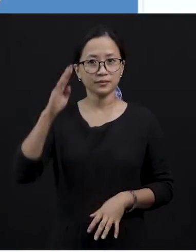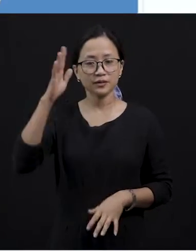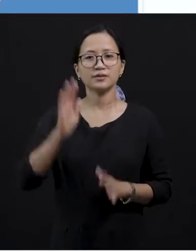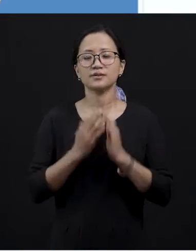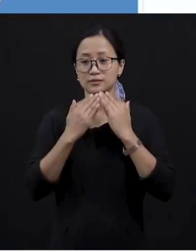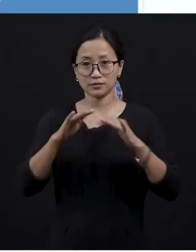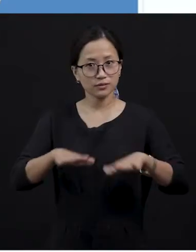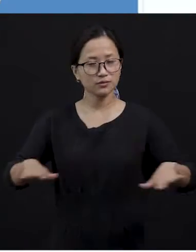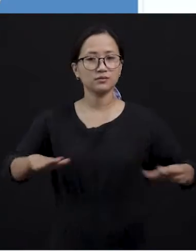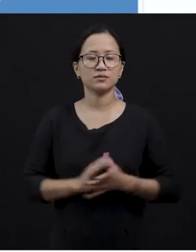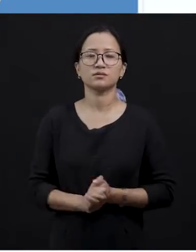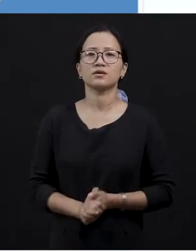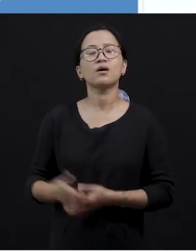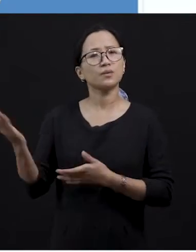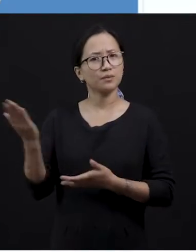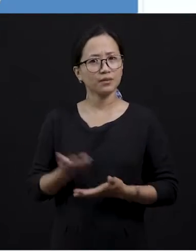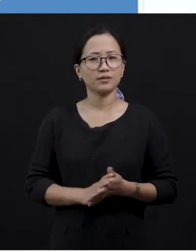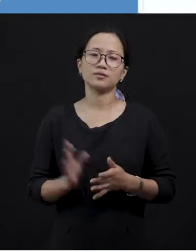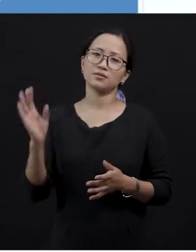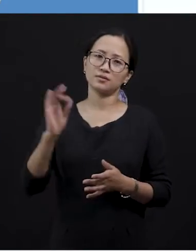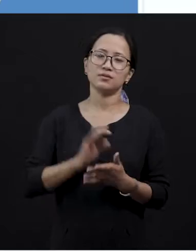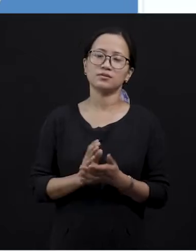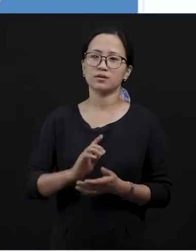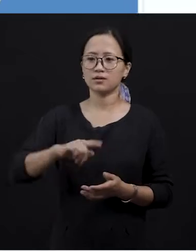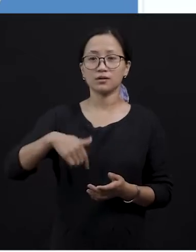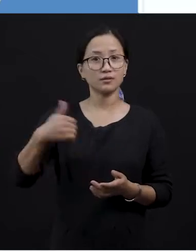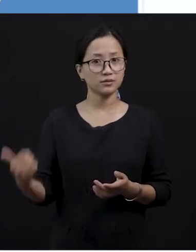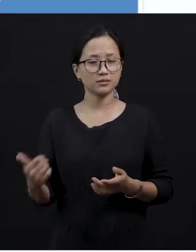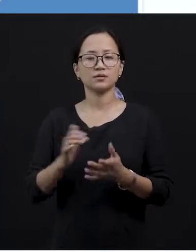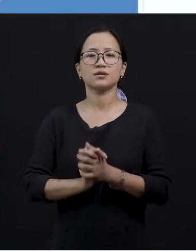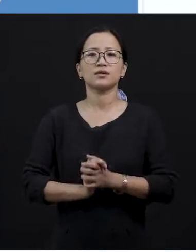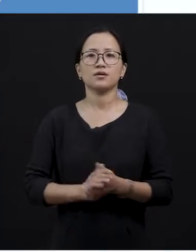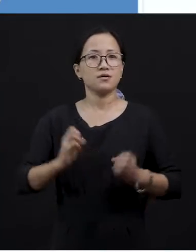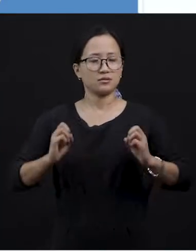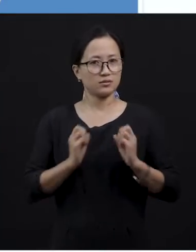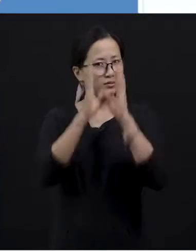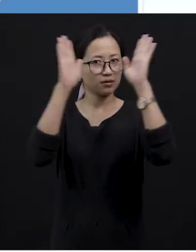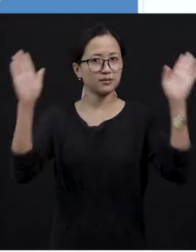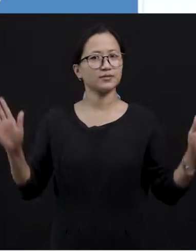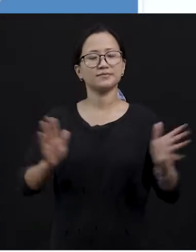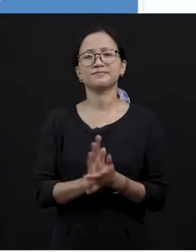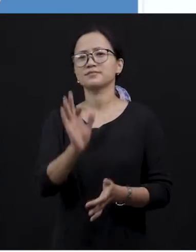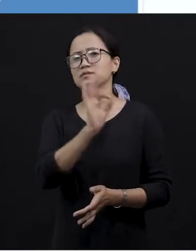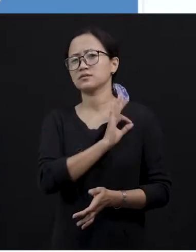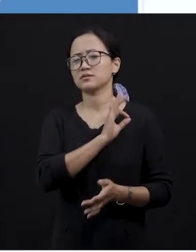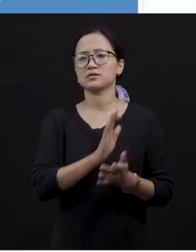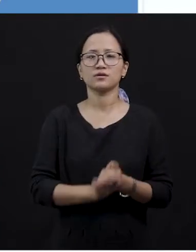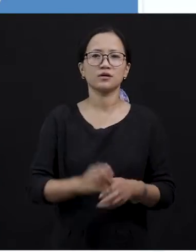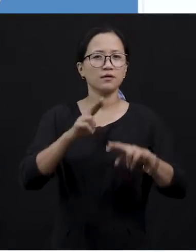Hello students, we're back again for another what? Another exciting, interesting